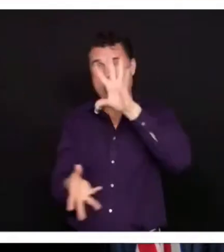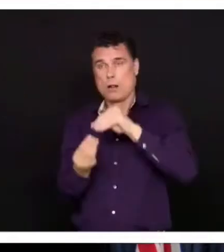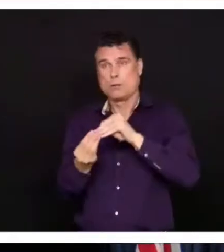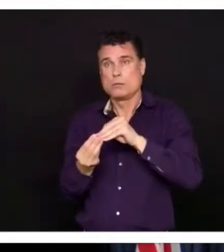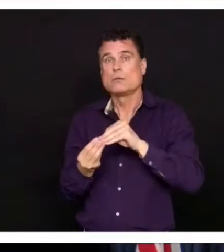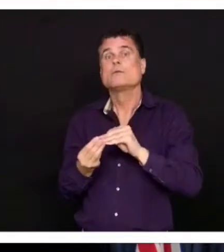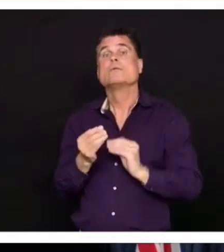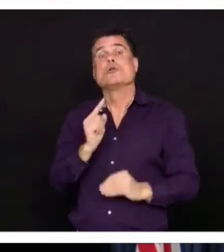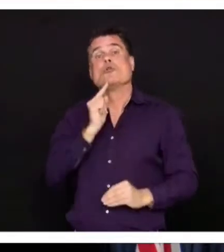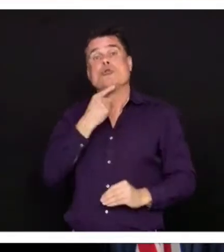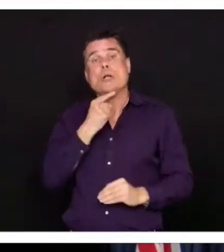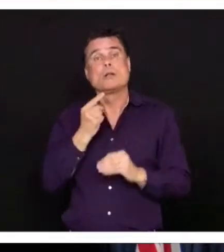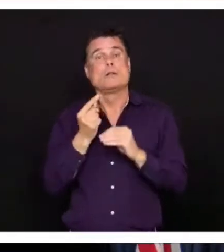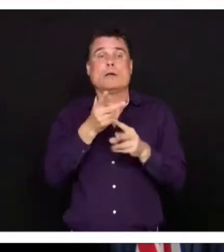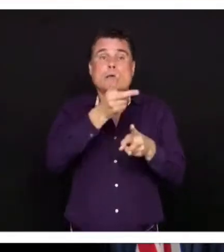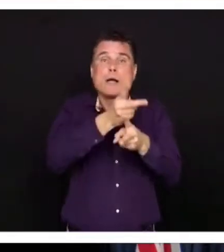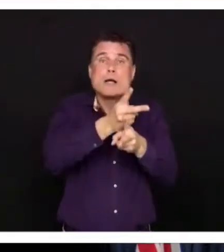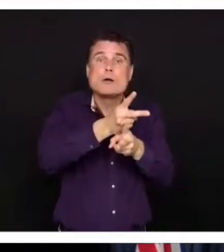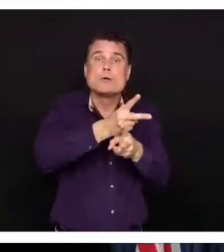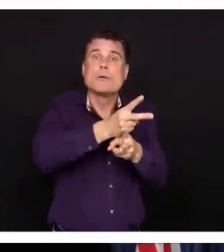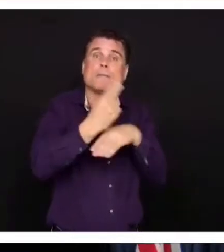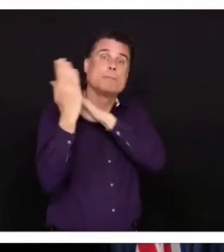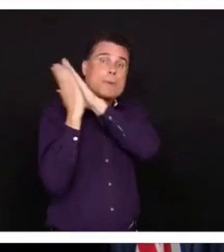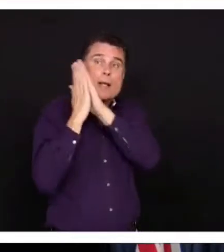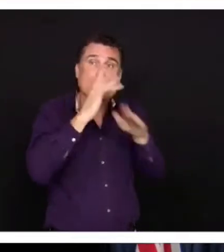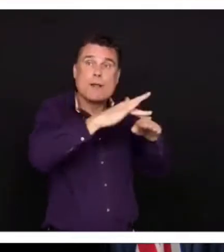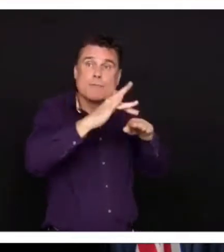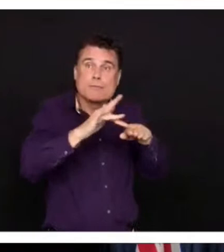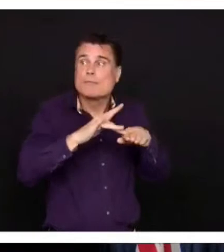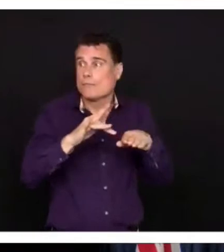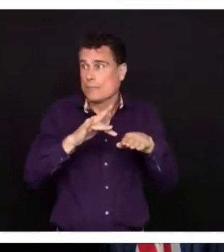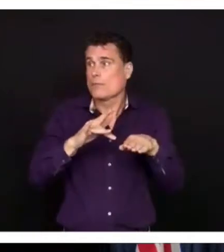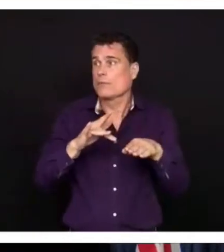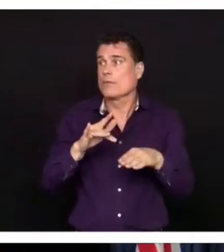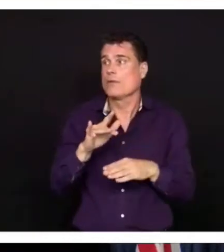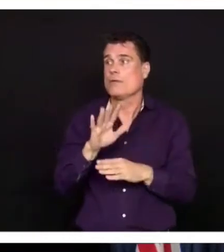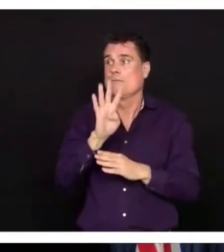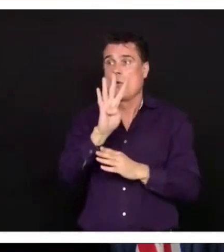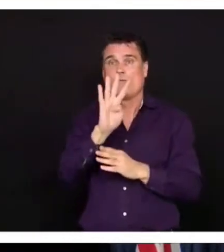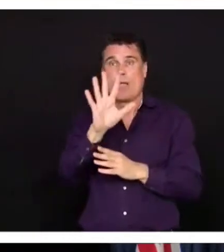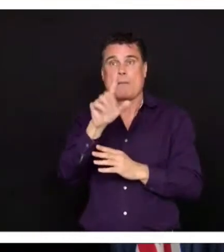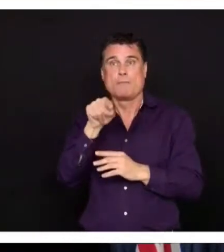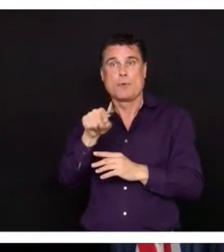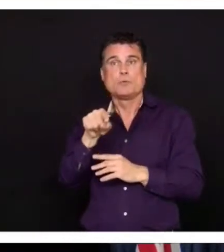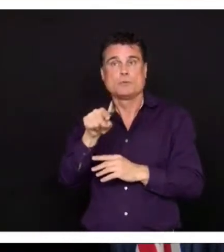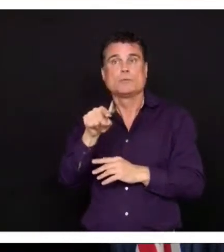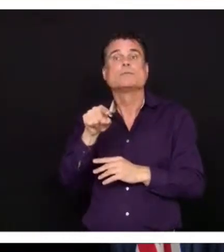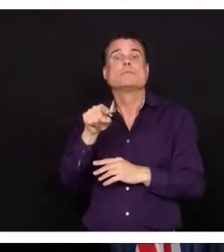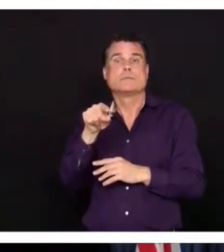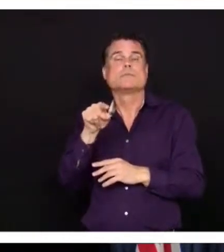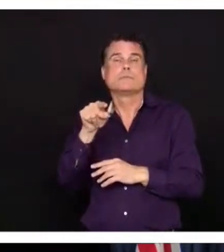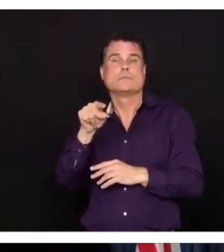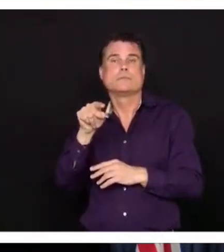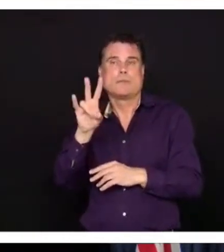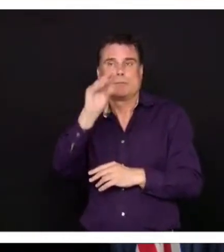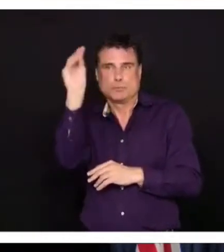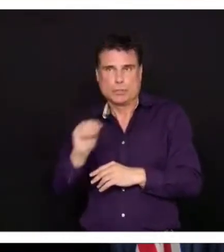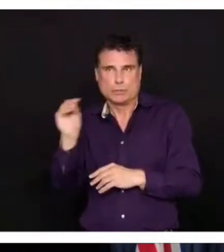talks about our ventilator capacity. And we can certainly answer questions of this in detail. You'll